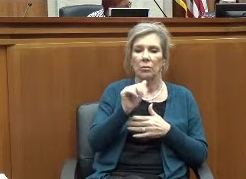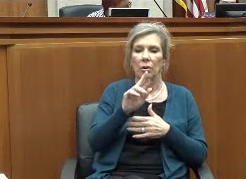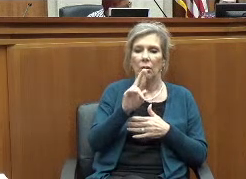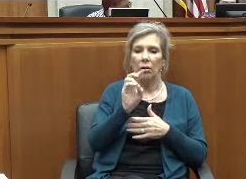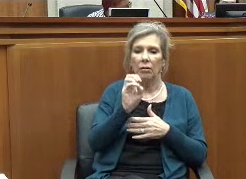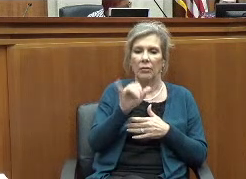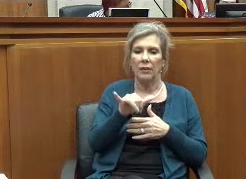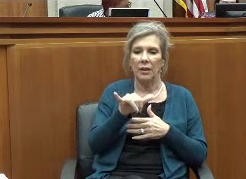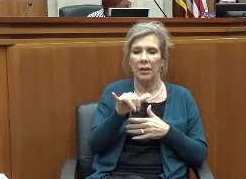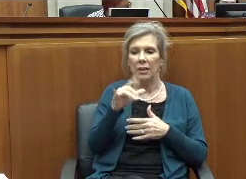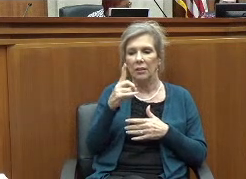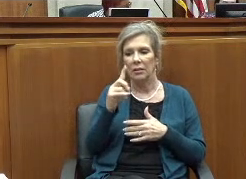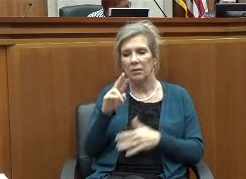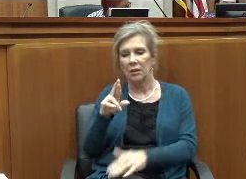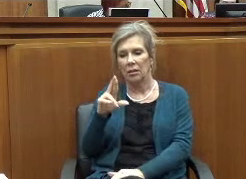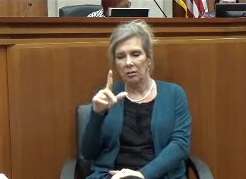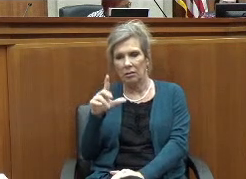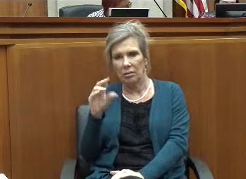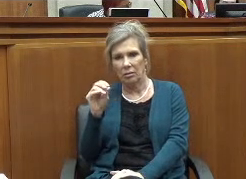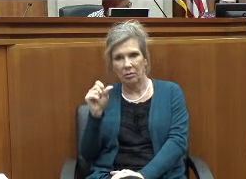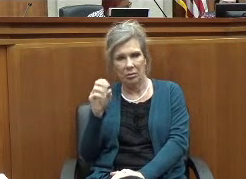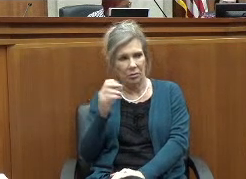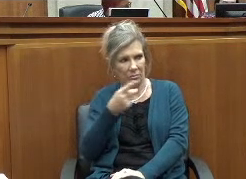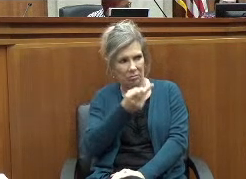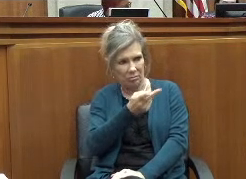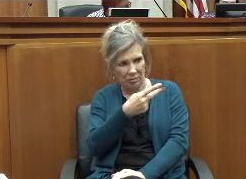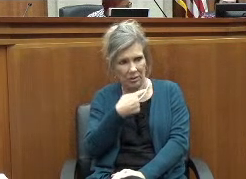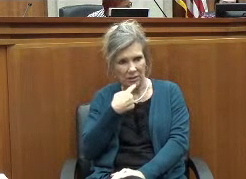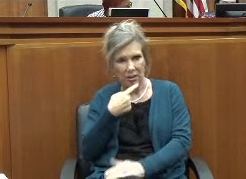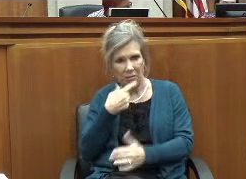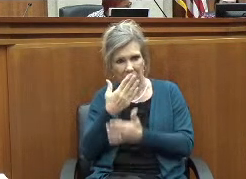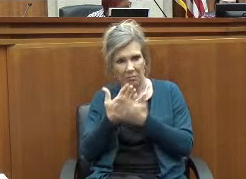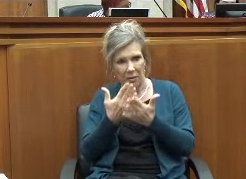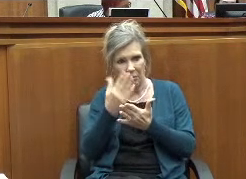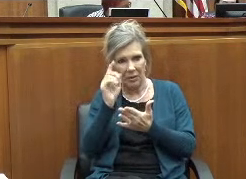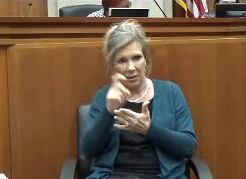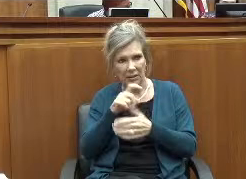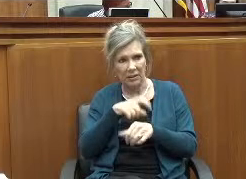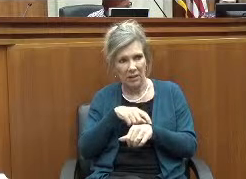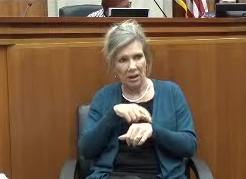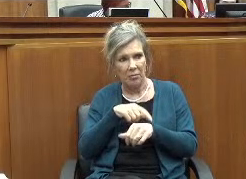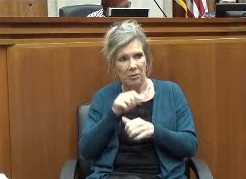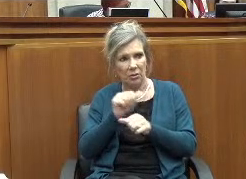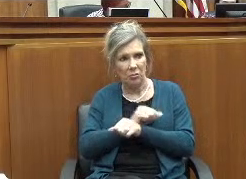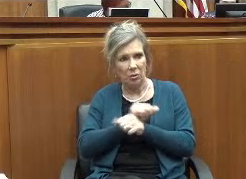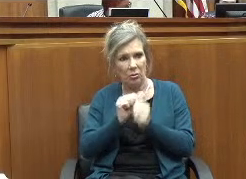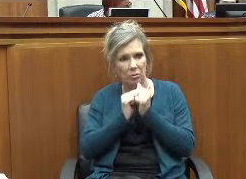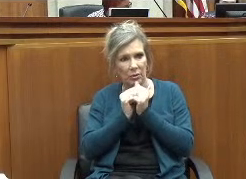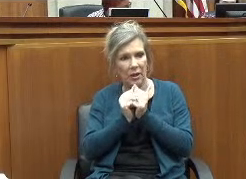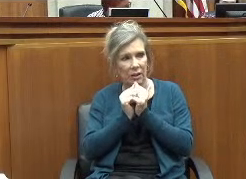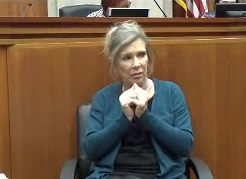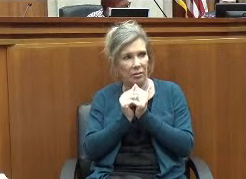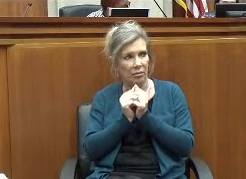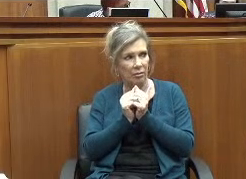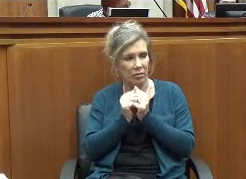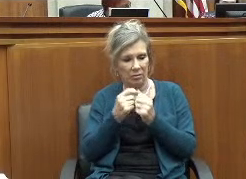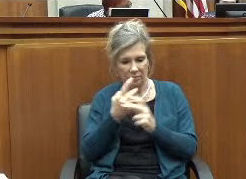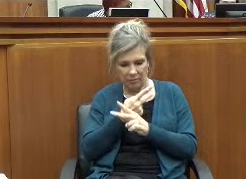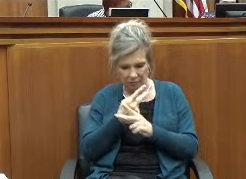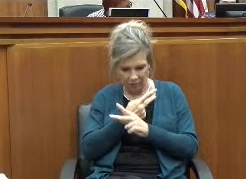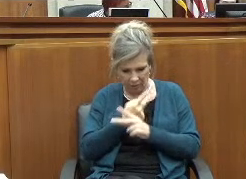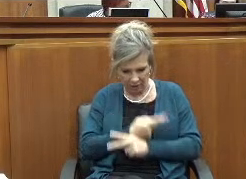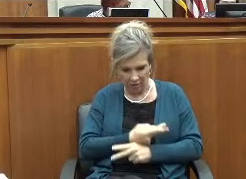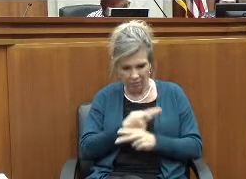Orange-Jones, and Dr. Lutz are saying is maybe we need some time to work together to try and figure out some of the nuance behind this. I can't tell you I